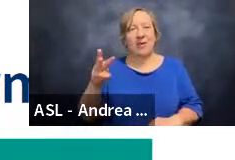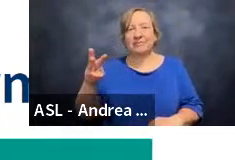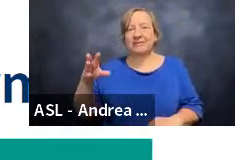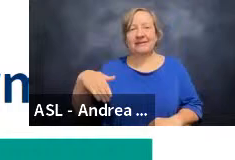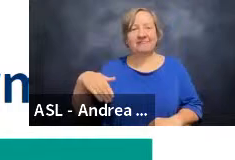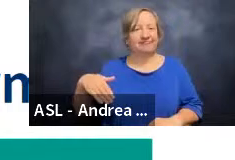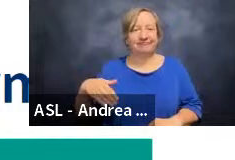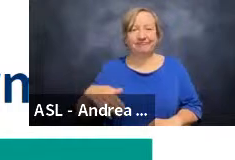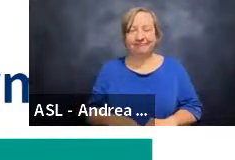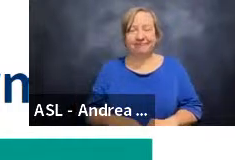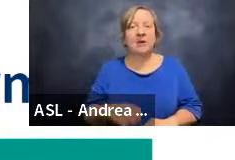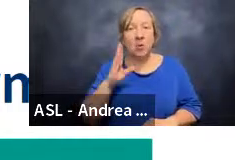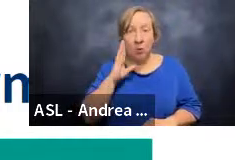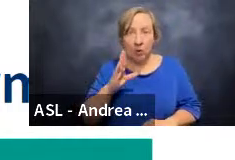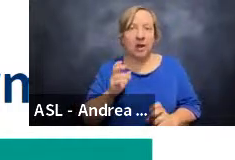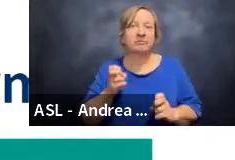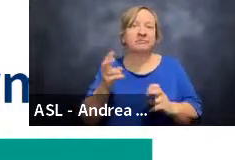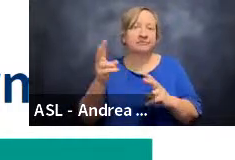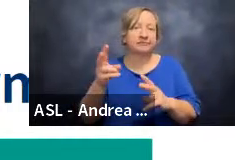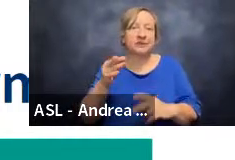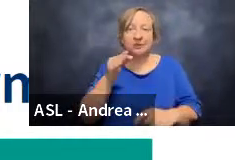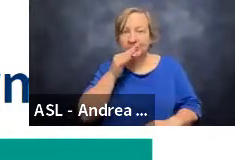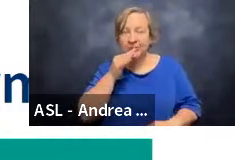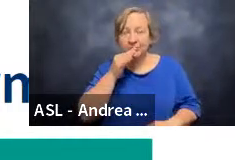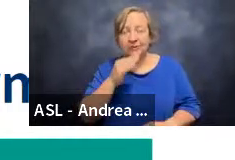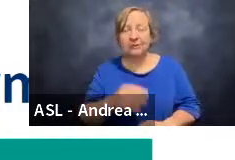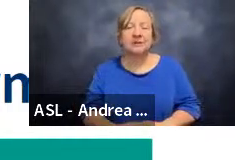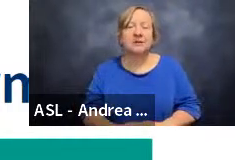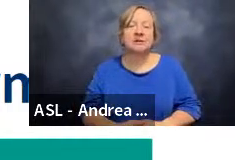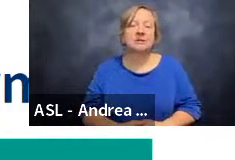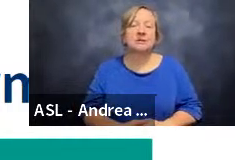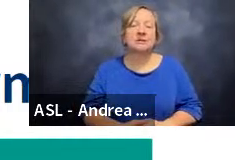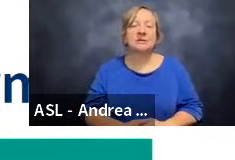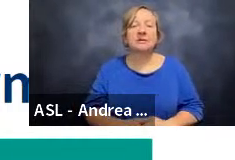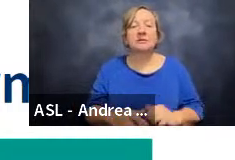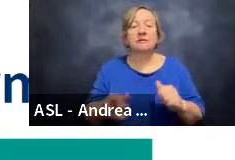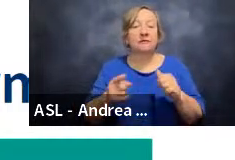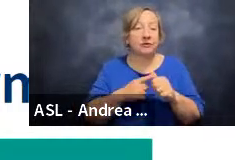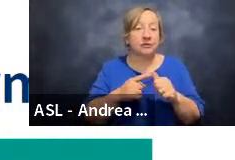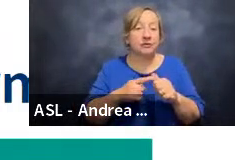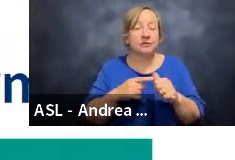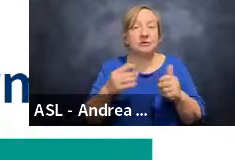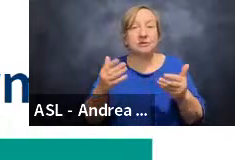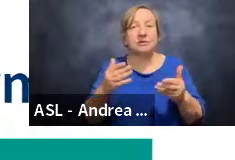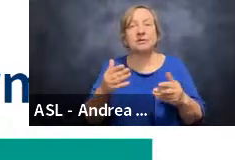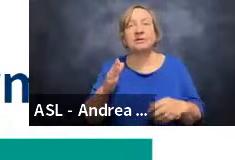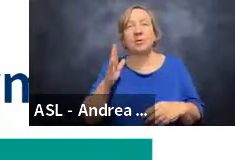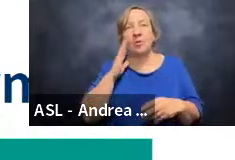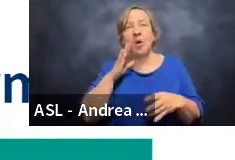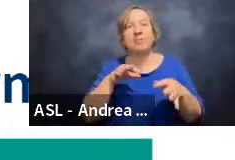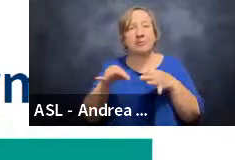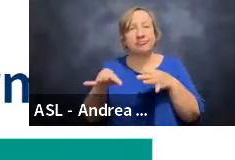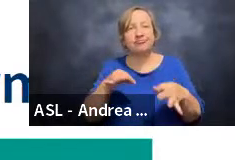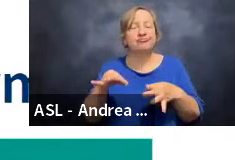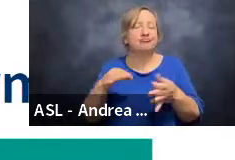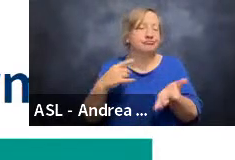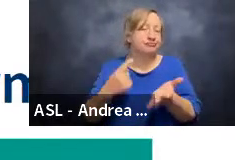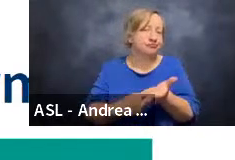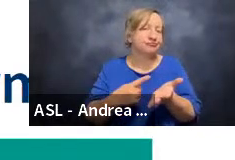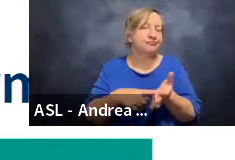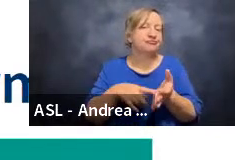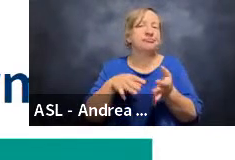quite yet, but they will be very soon. And so the first up is a briefing, a virtual briefing, where we're going